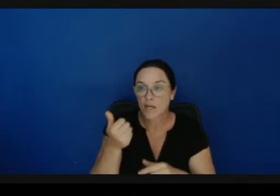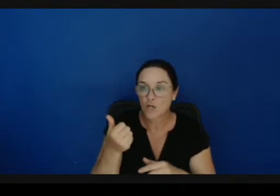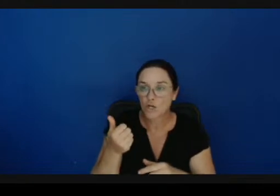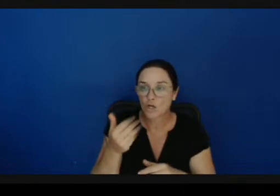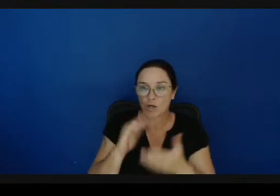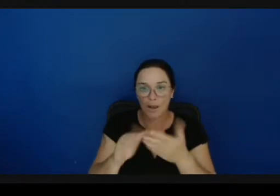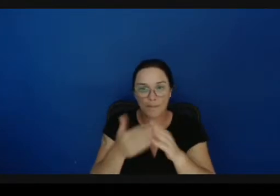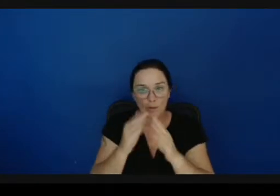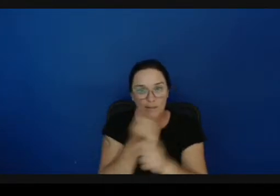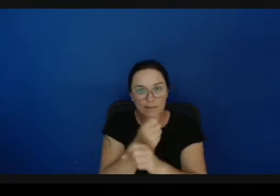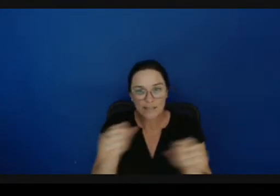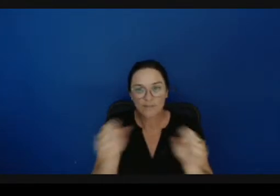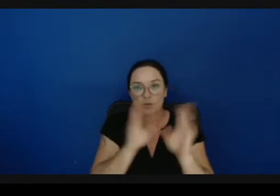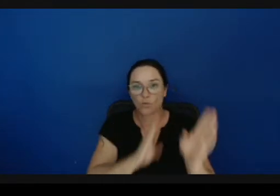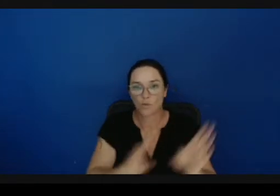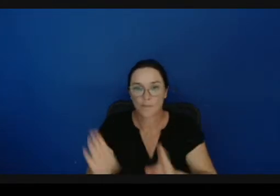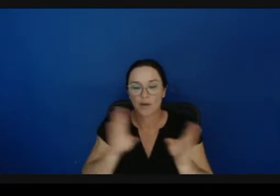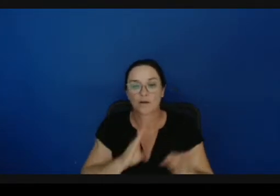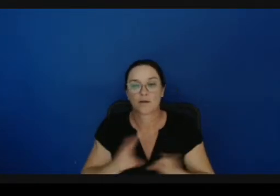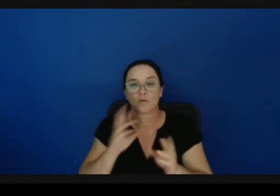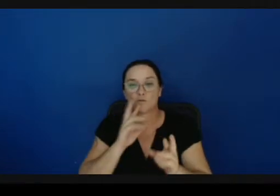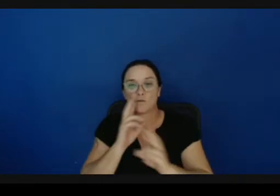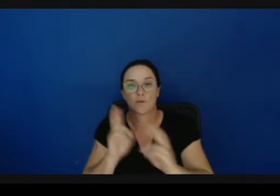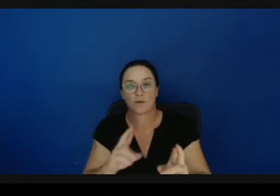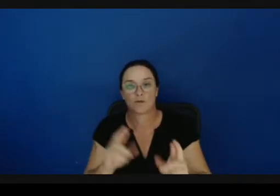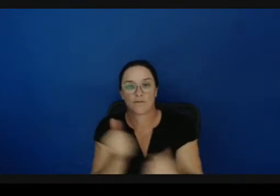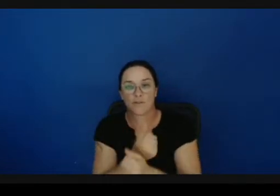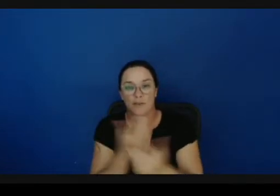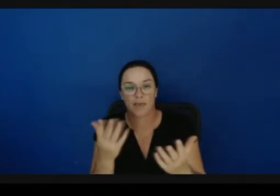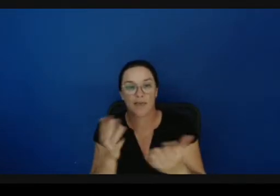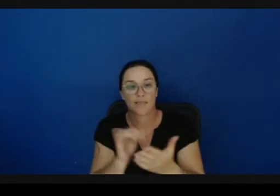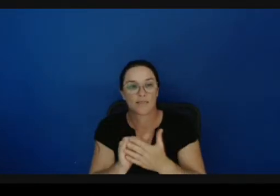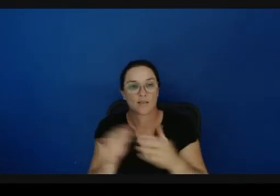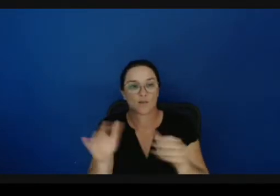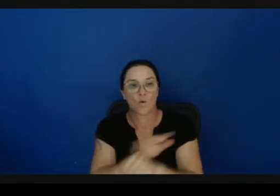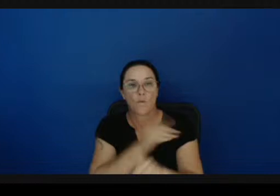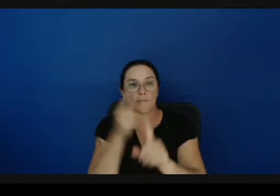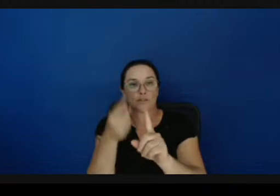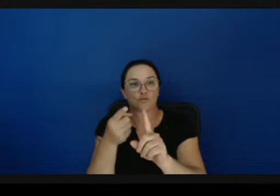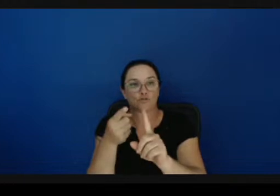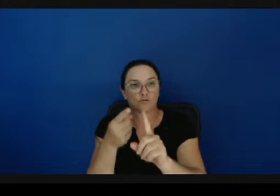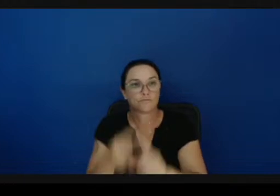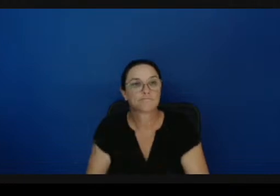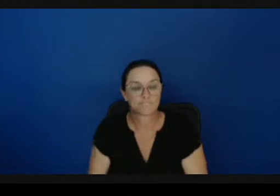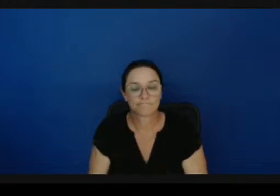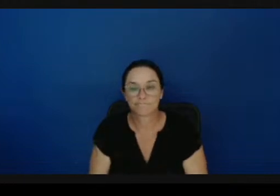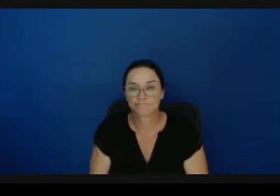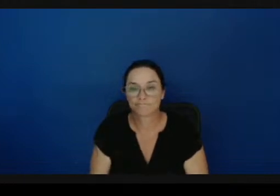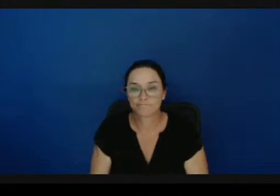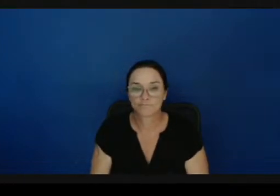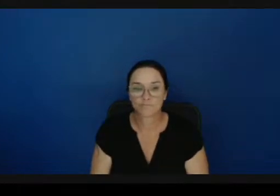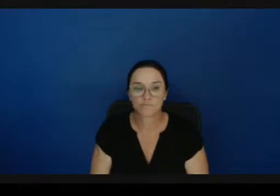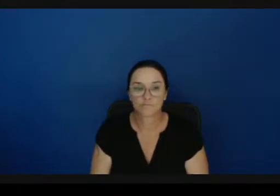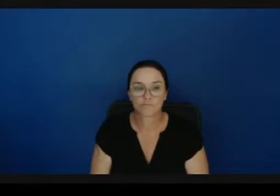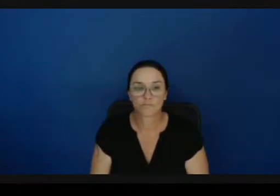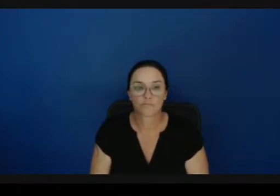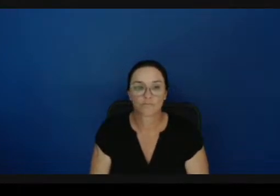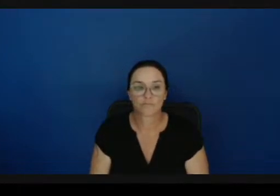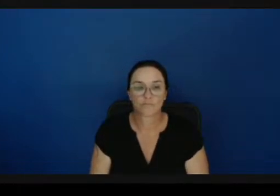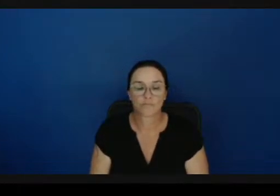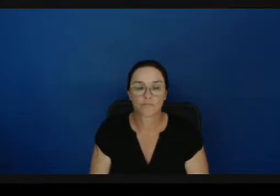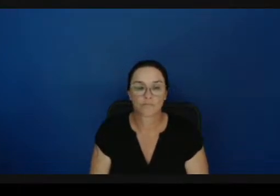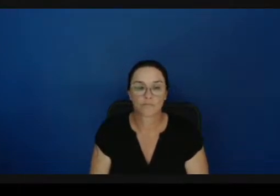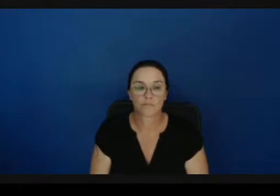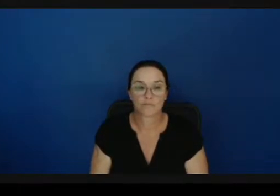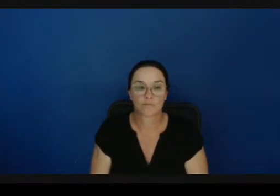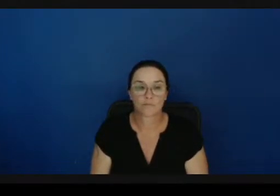safety, preparedness, response, the whole thing. That's really our whole mission as a nonprofit. Yeah. So yeah,